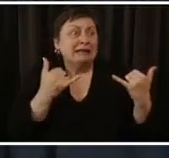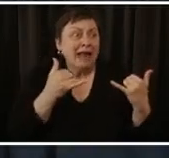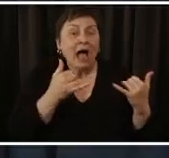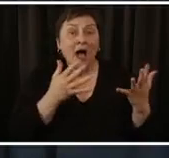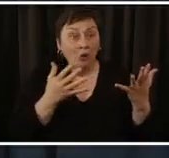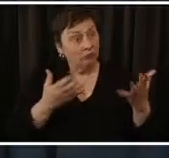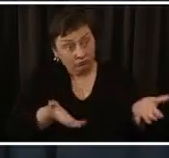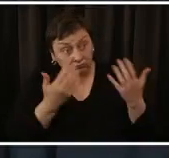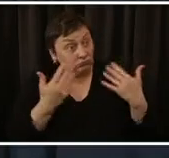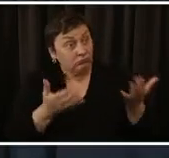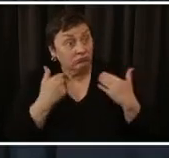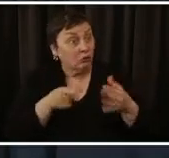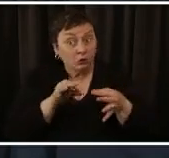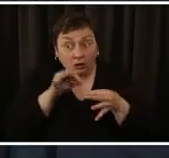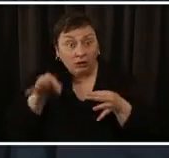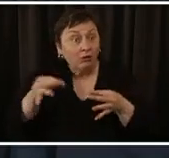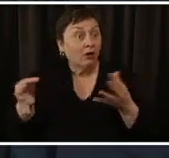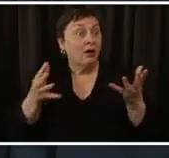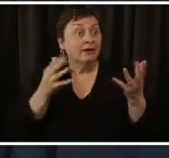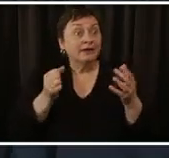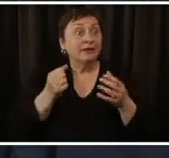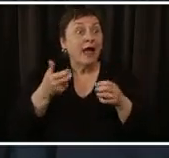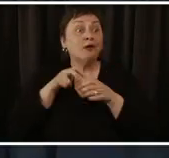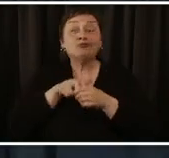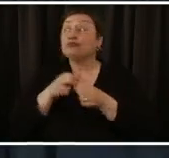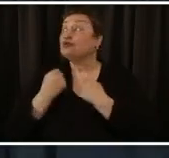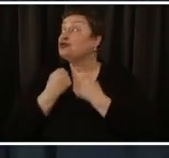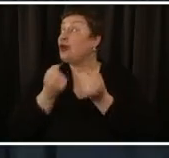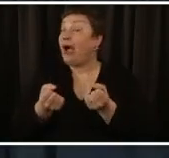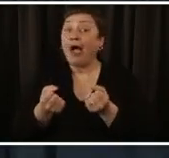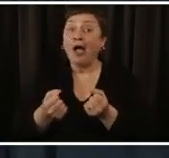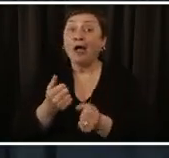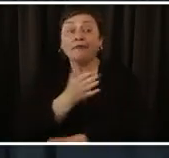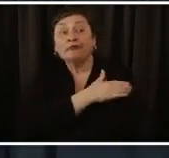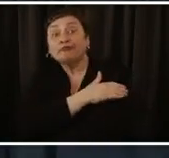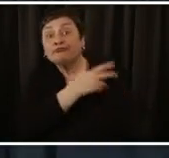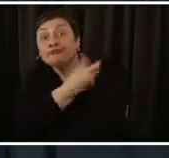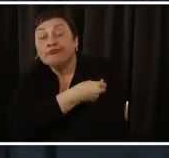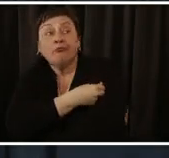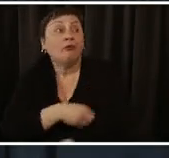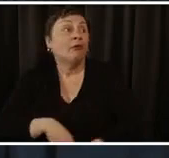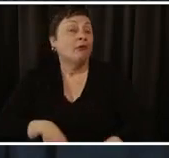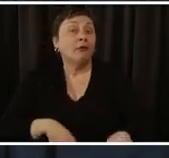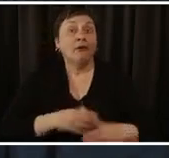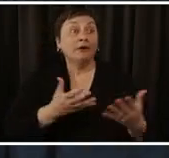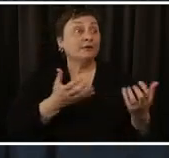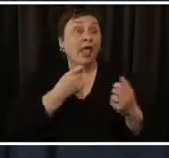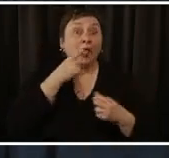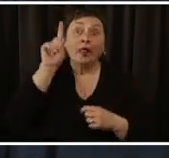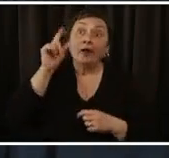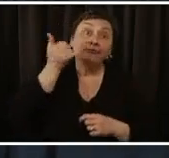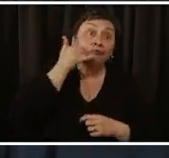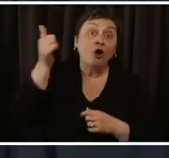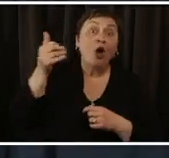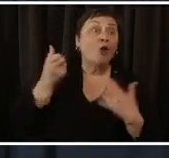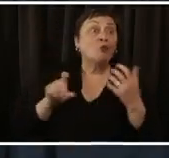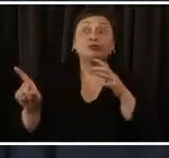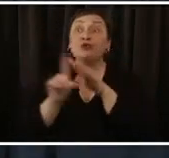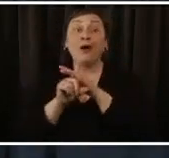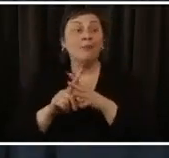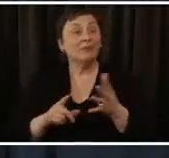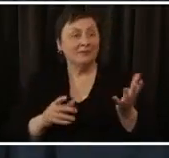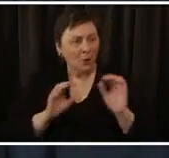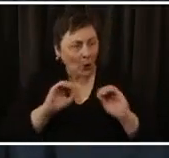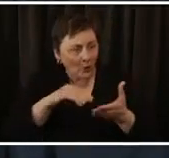for walk-in, drive-in, easier to get, we're calling for everybody to come out of the shadows and take your turn. No more excuses. It's your